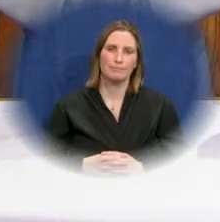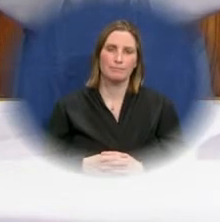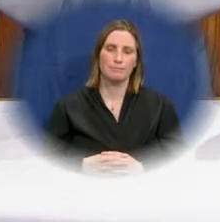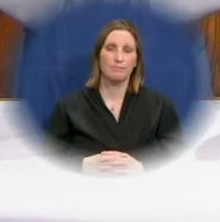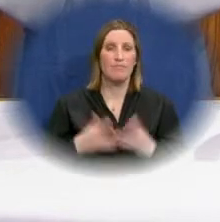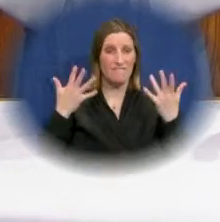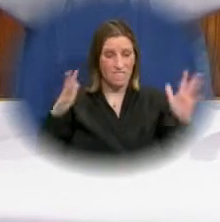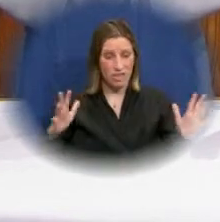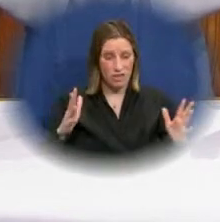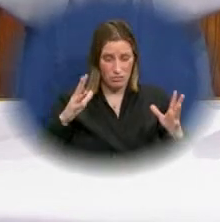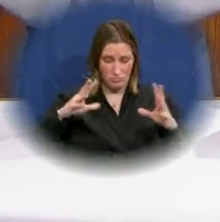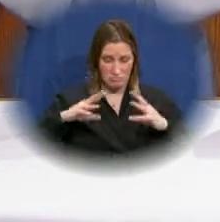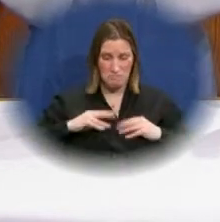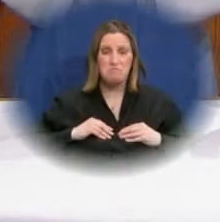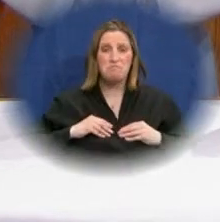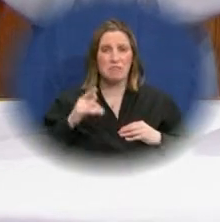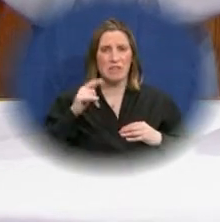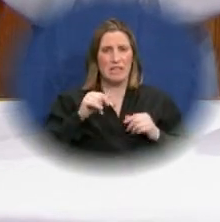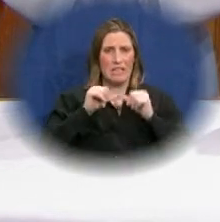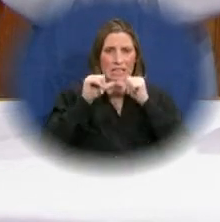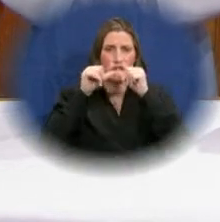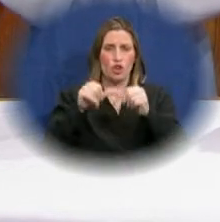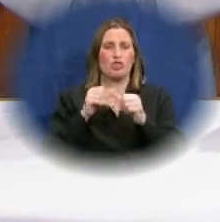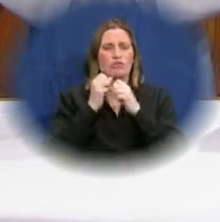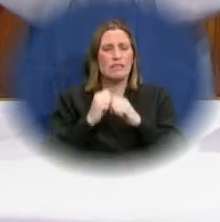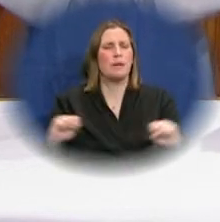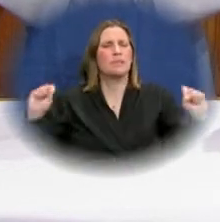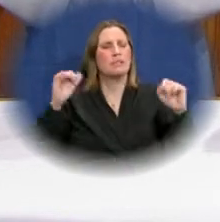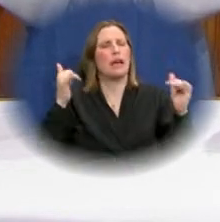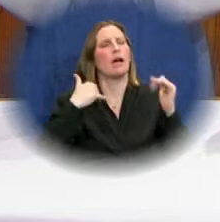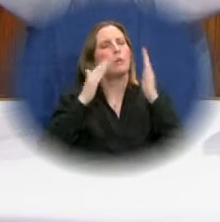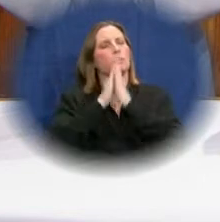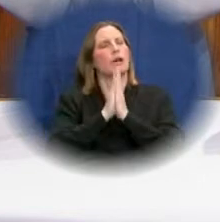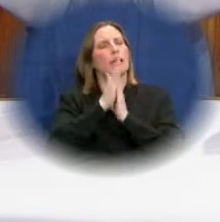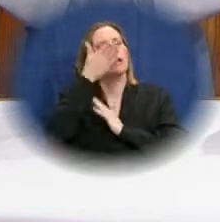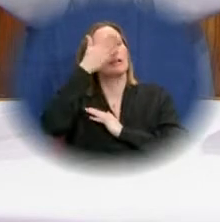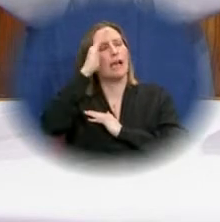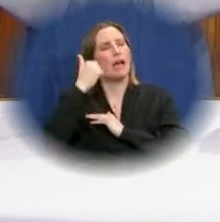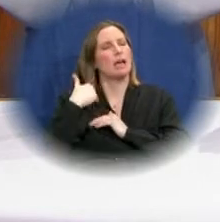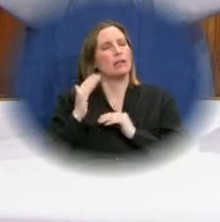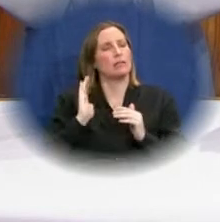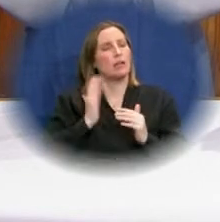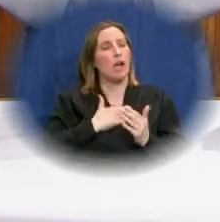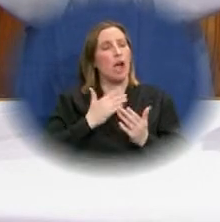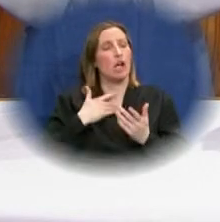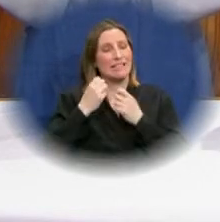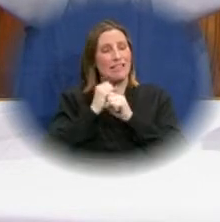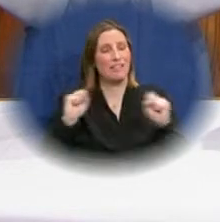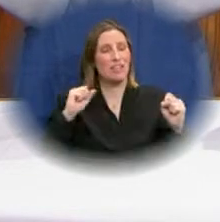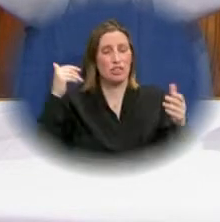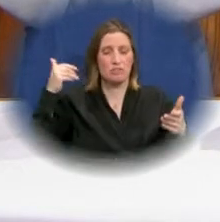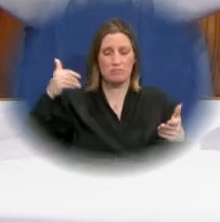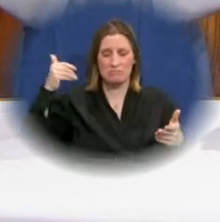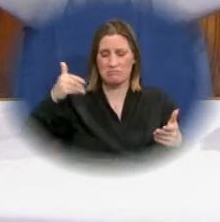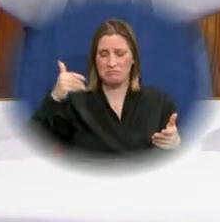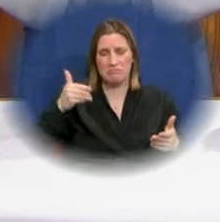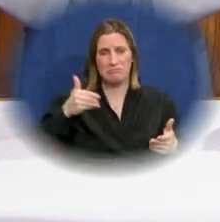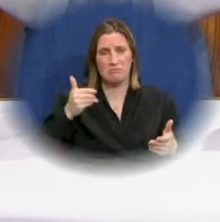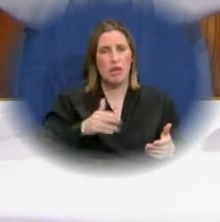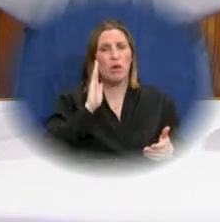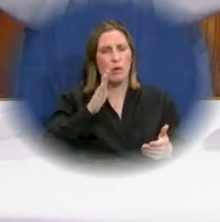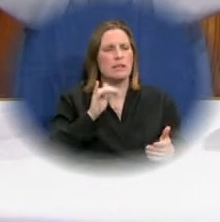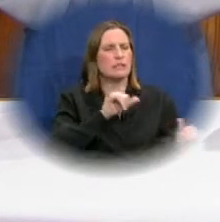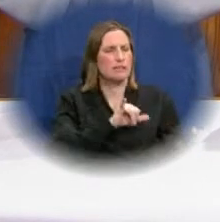Having received this pledge of eternal redemption, we pray, Almighty God, that as the feast day of our salvation draws ever nearer,